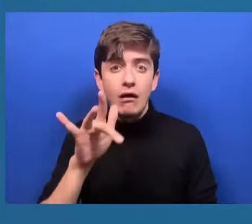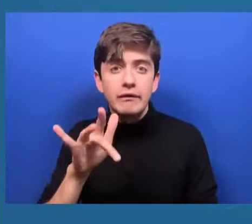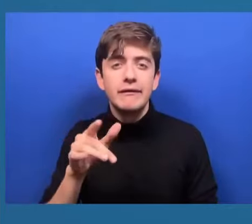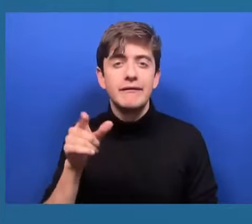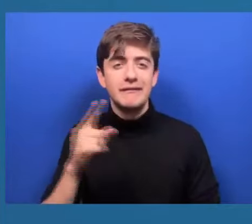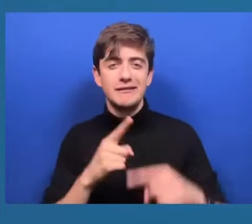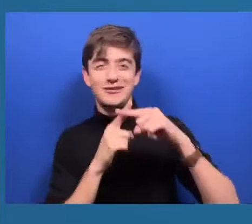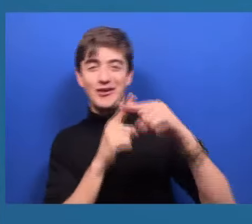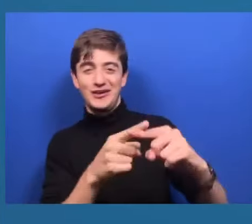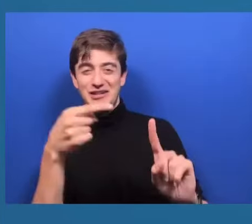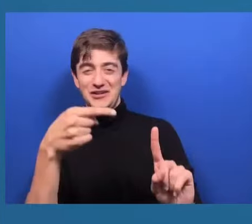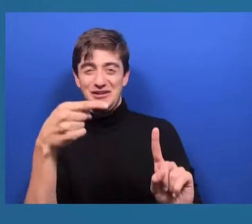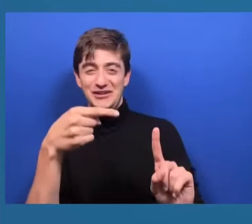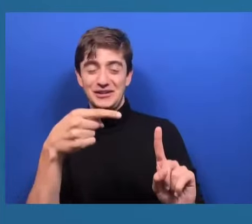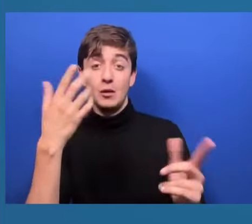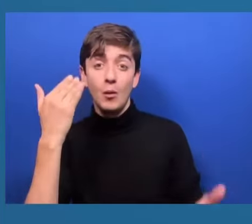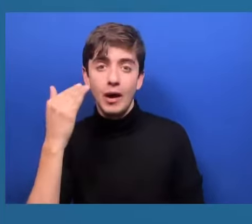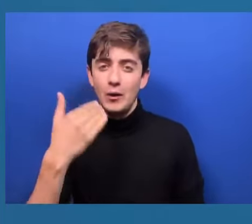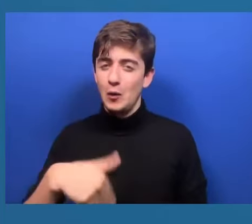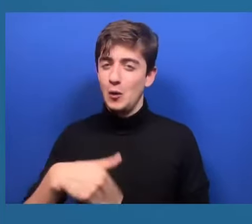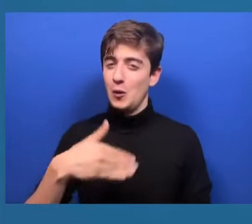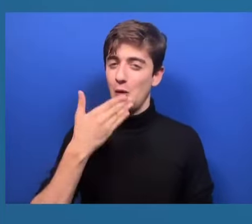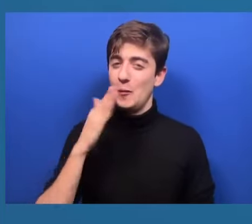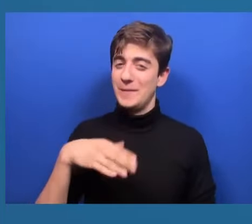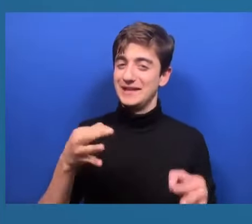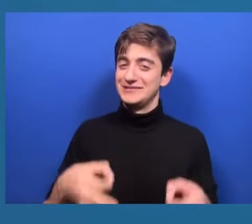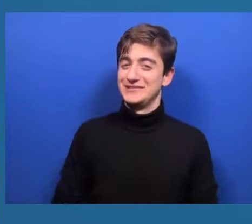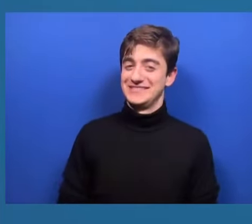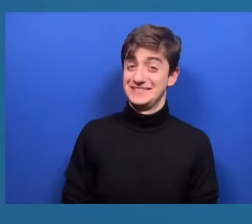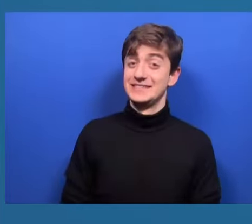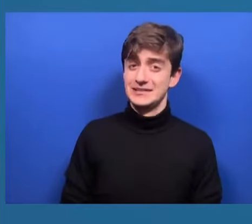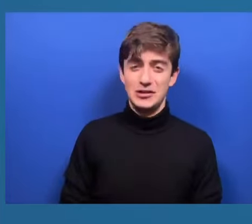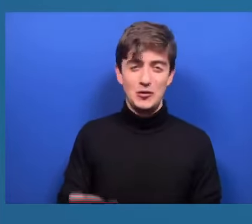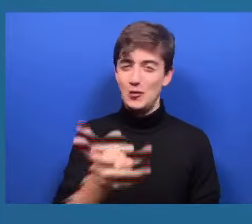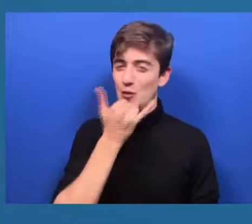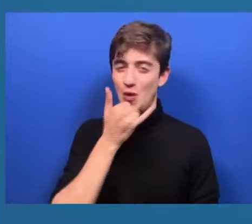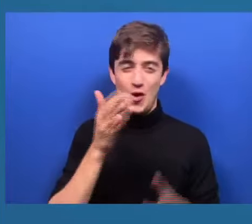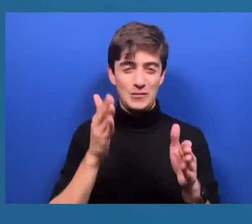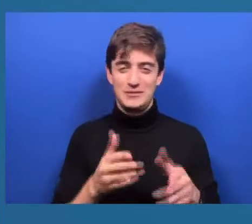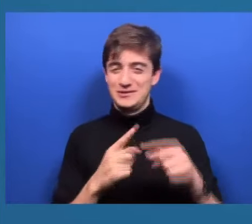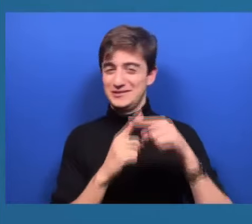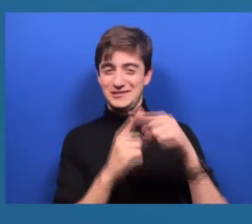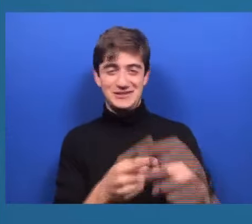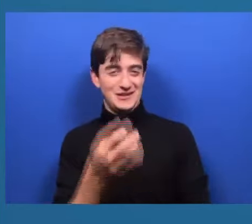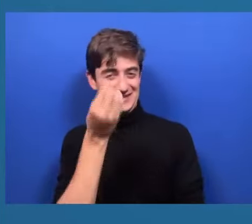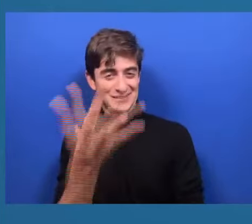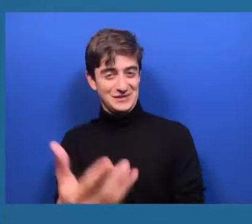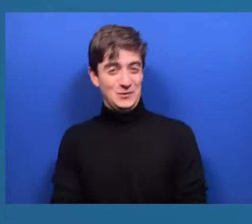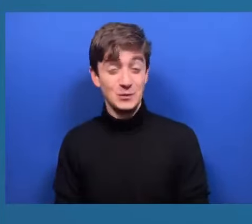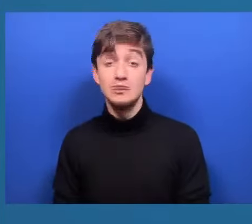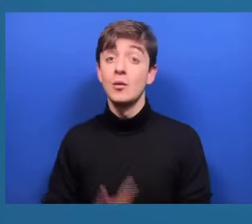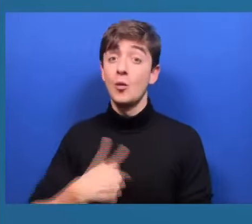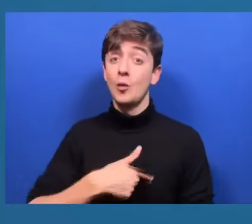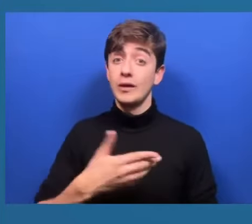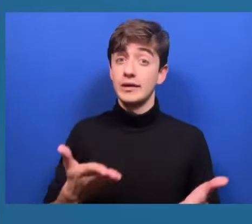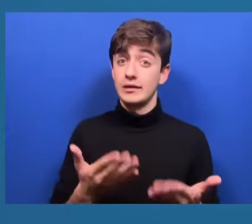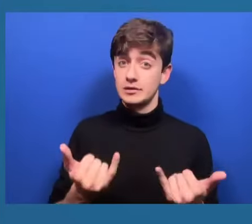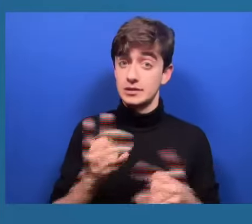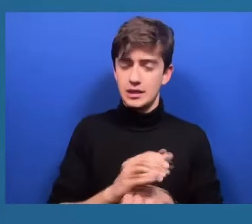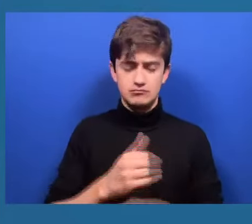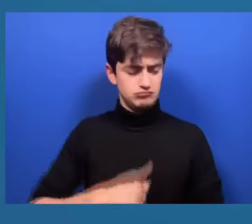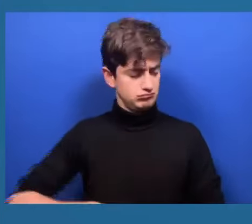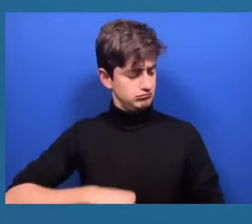her, because that was a bad move. That is the wrong person. And so we are all here tonight proudly standing up and